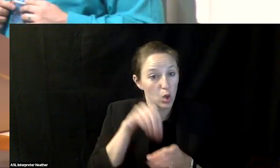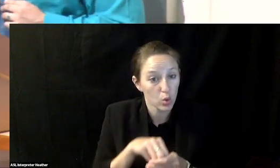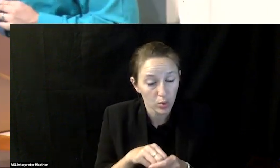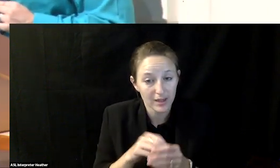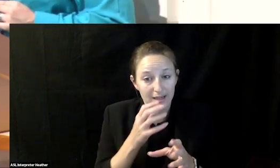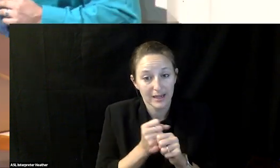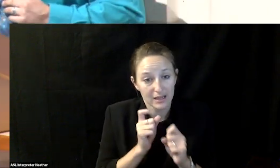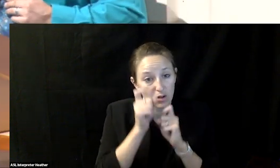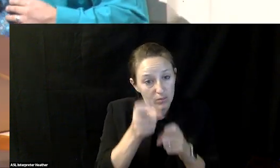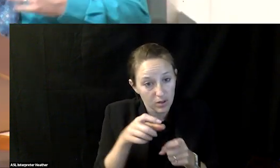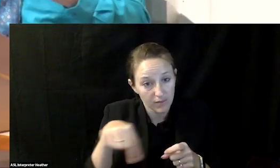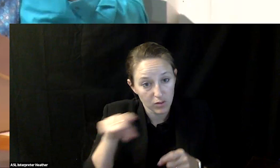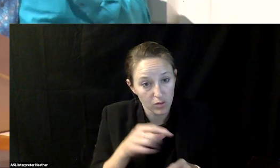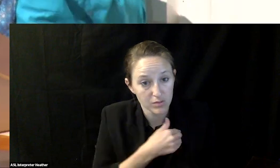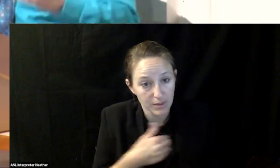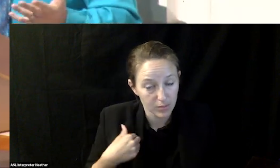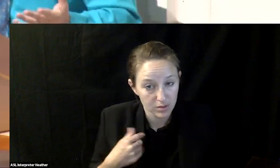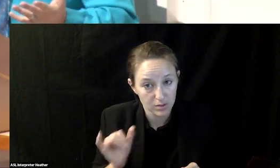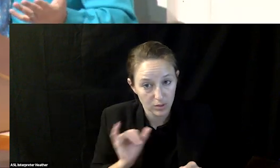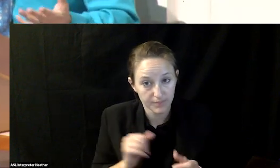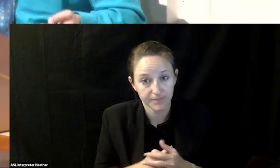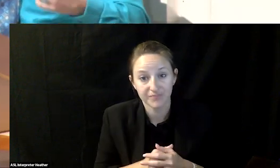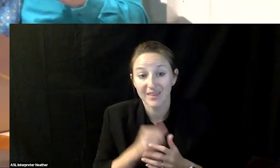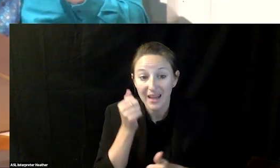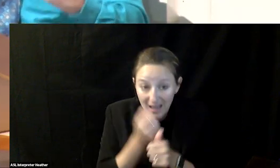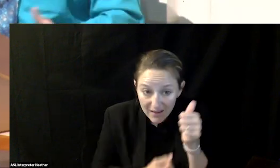those members as well. Everybody has a role to play,